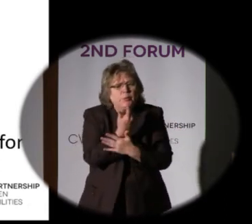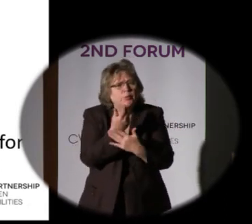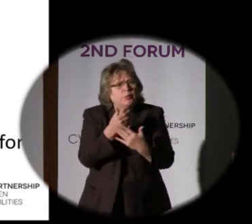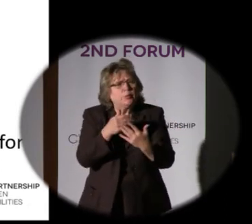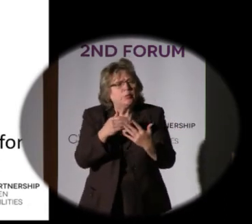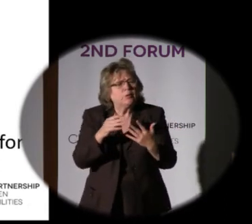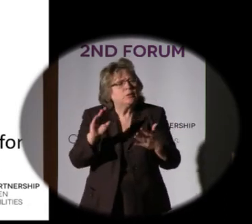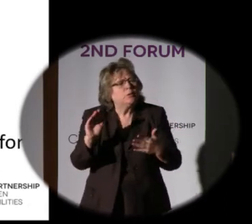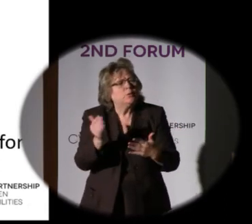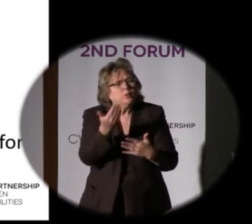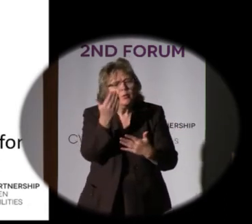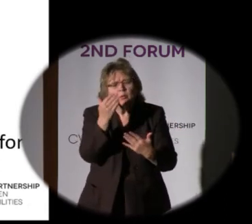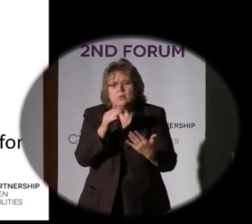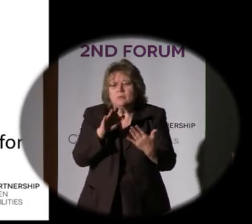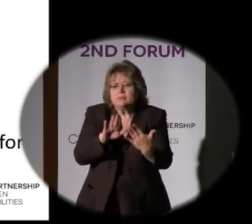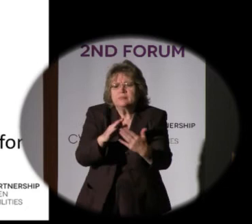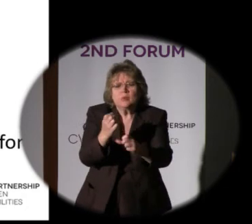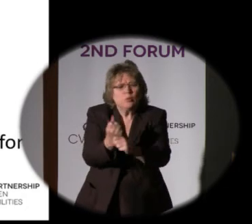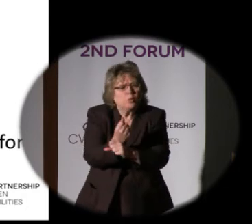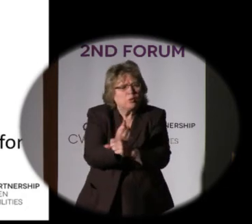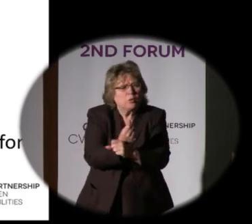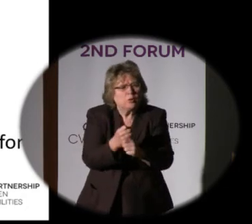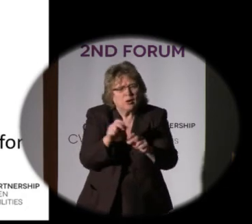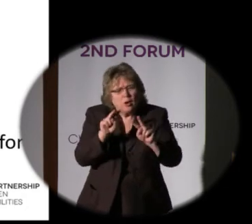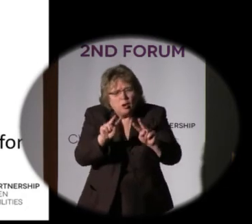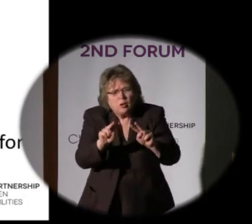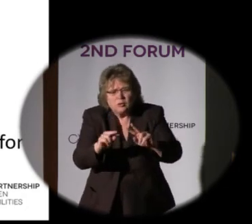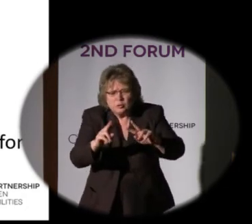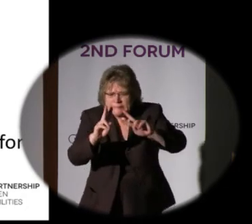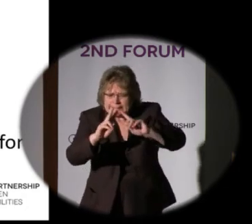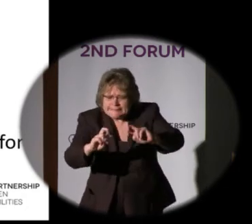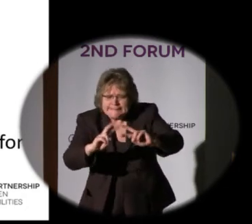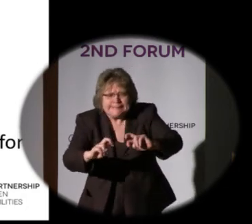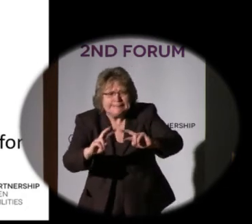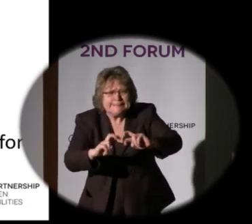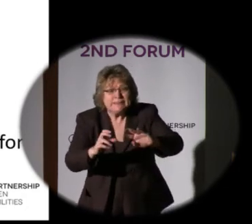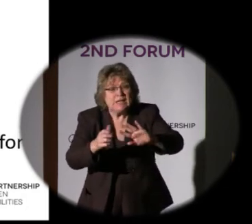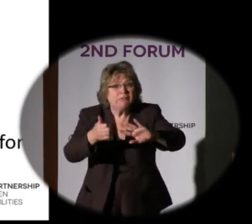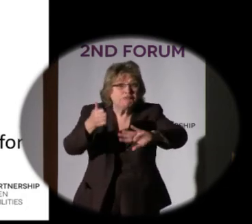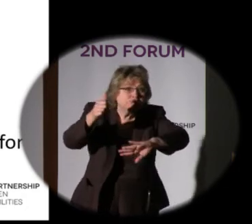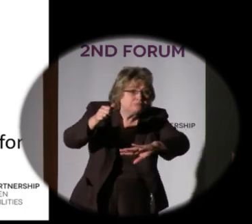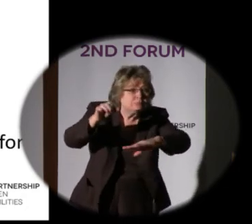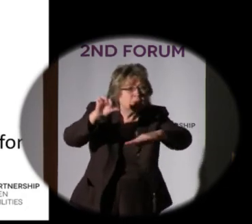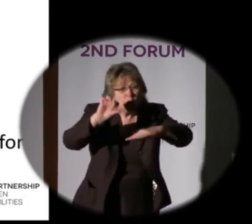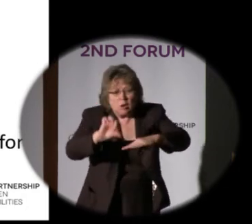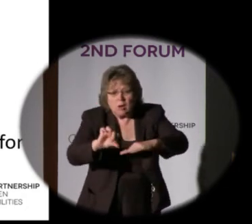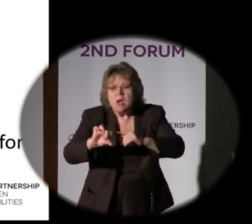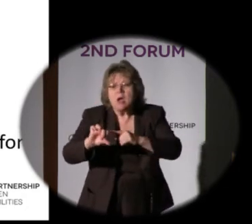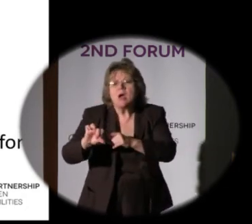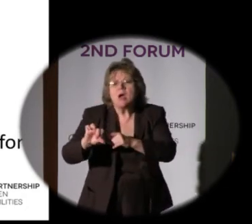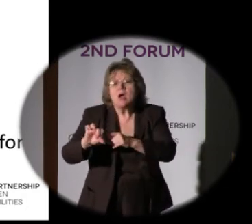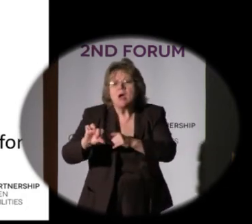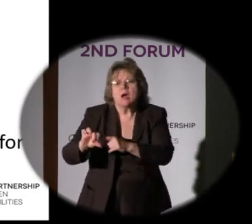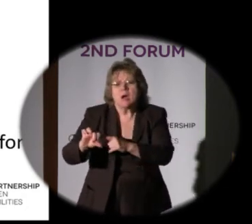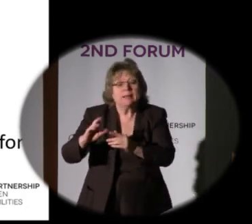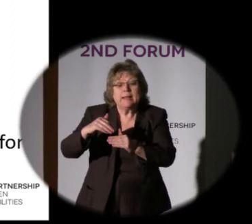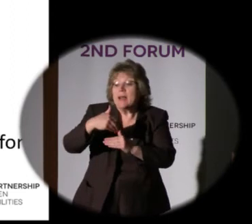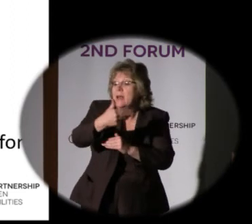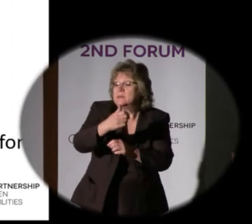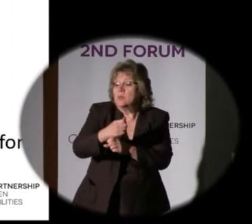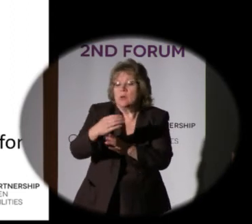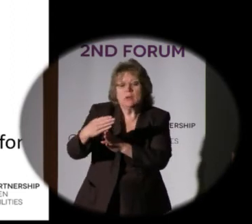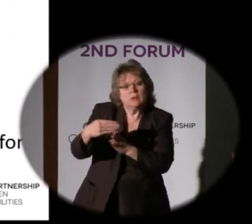framework, corporate framework. This is extraordinary. This allows for us now to move forward in